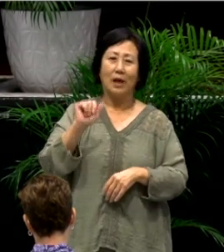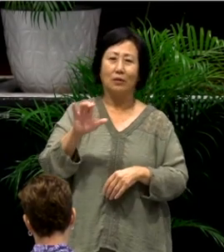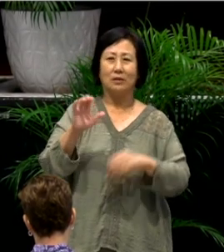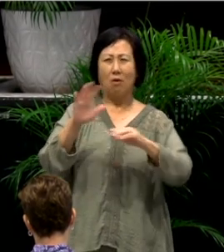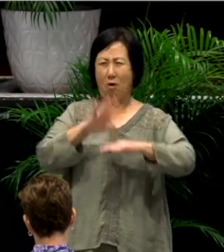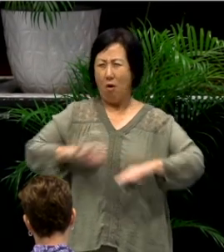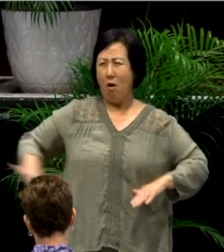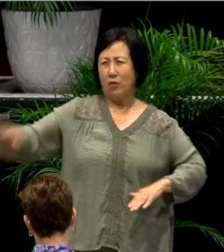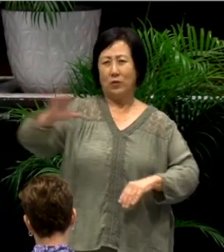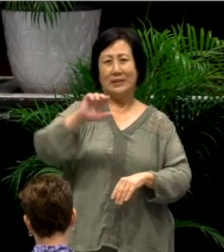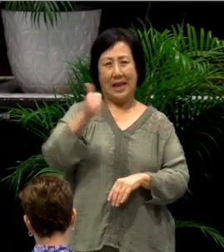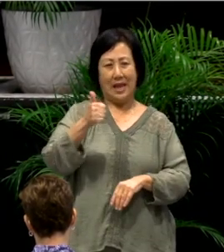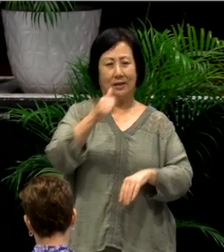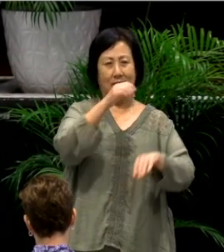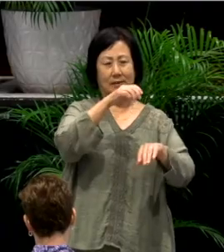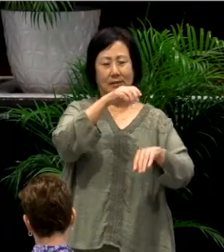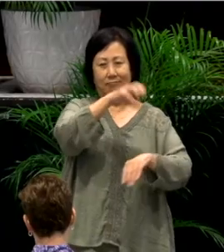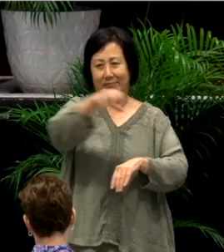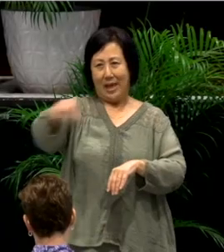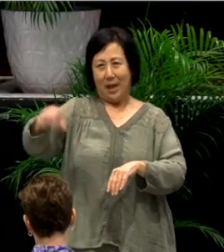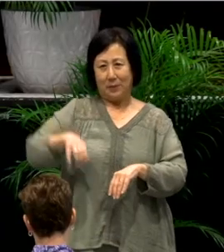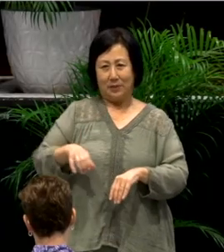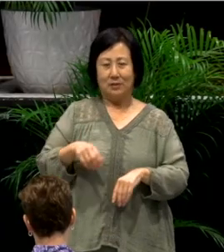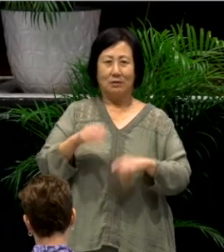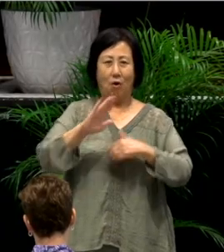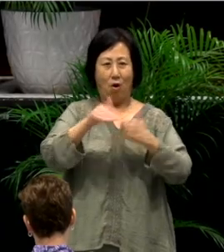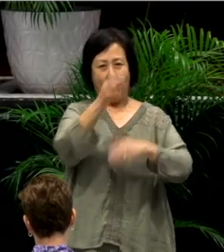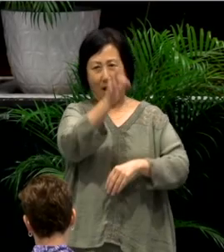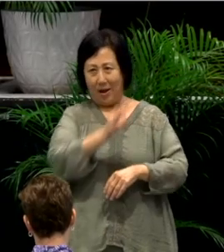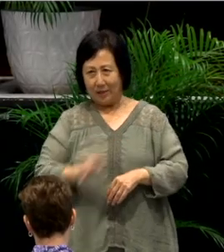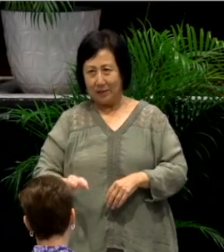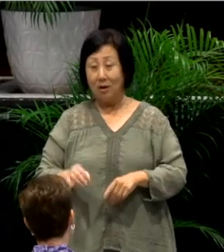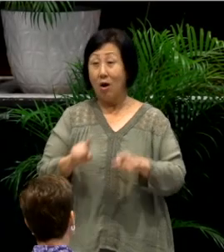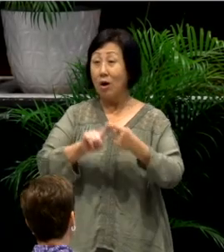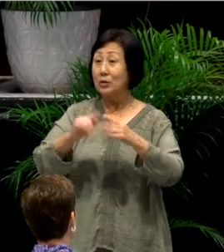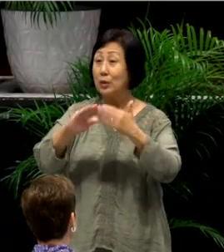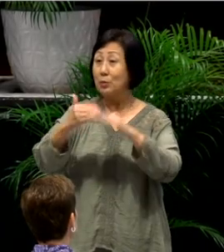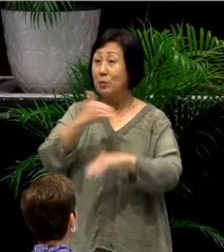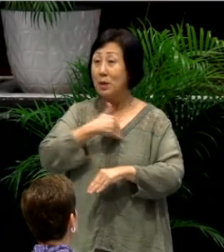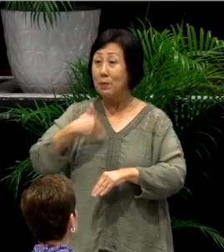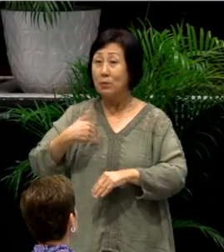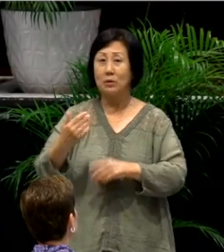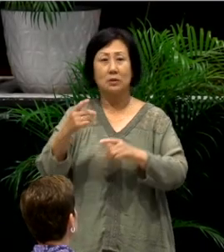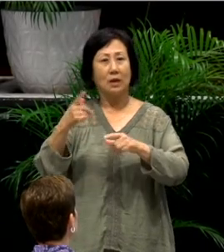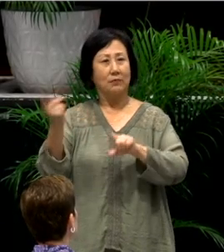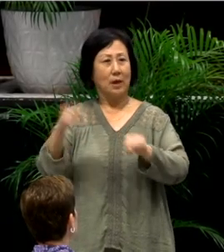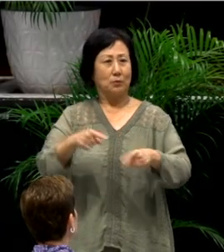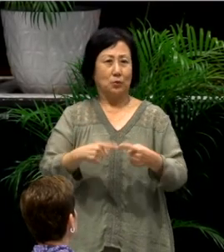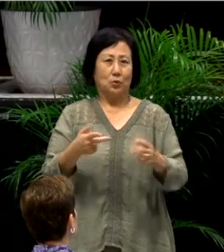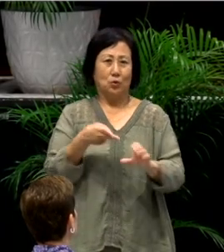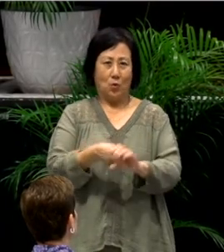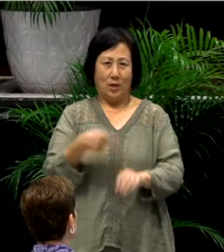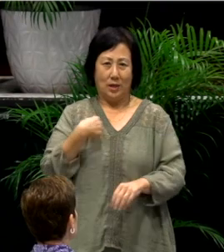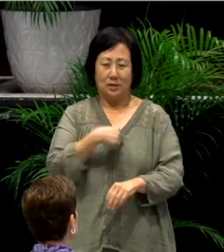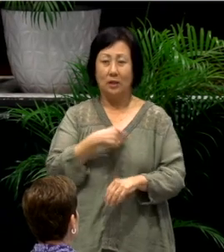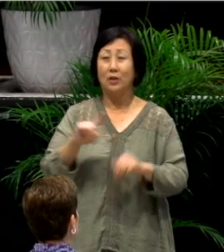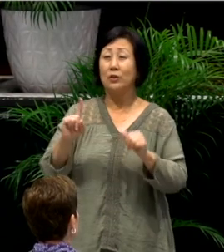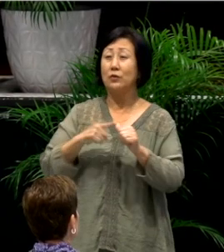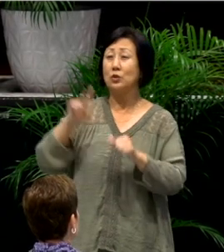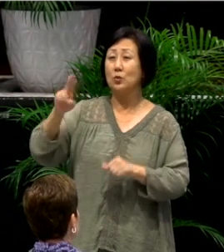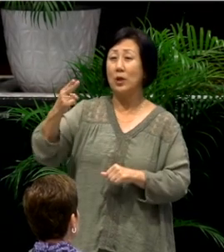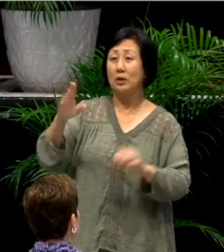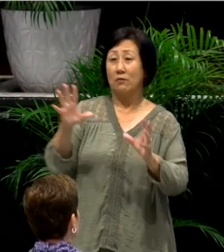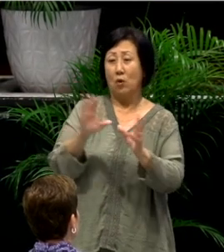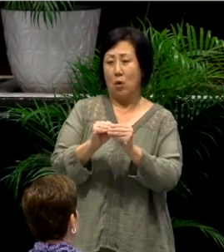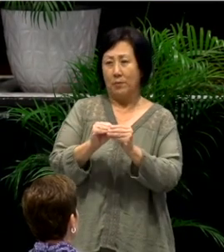the UH-10 campus system, and community members as well who have taken the time to join us. The very first UH